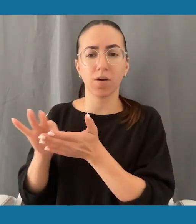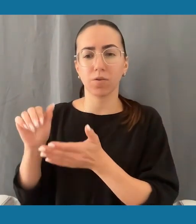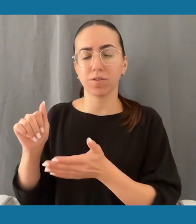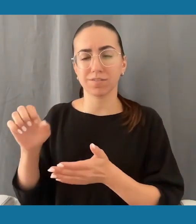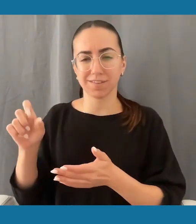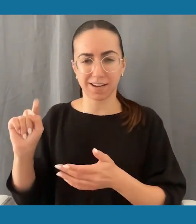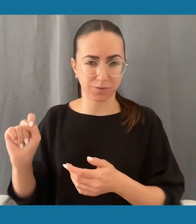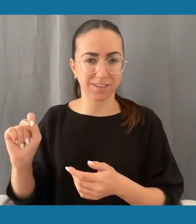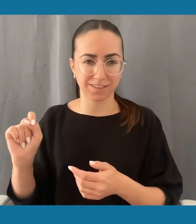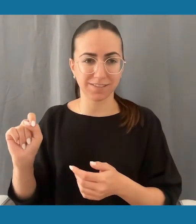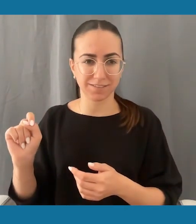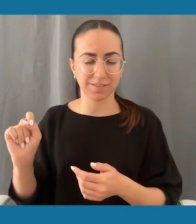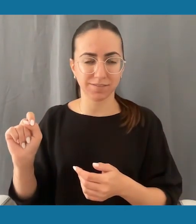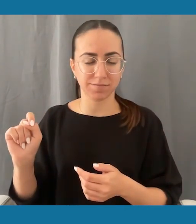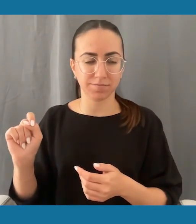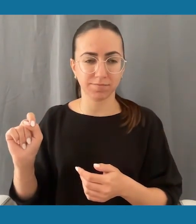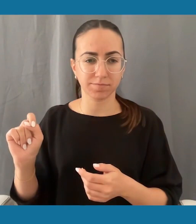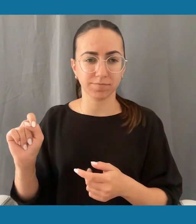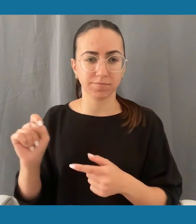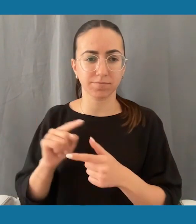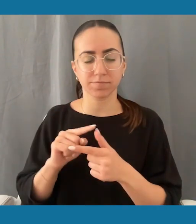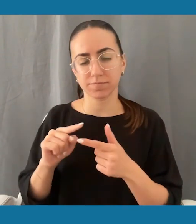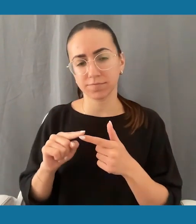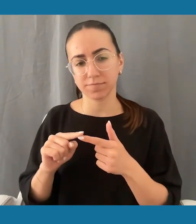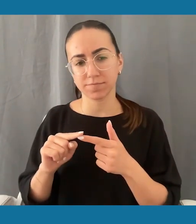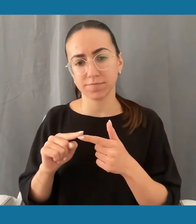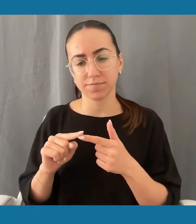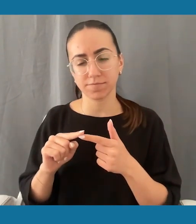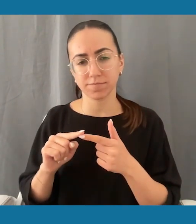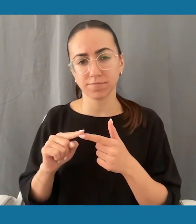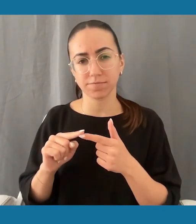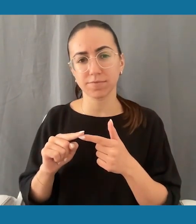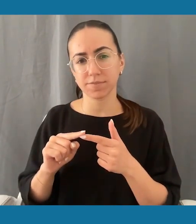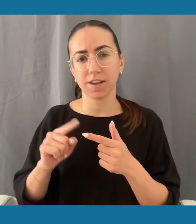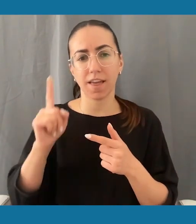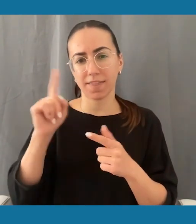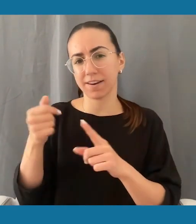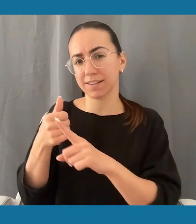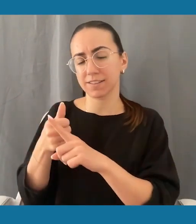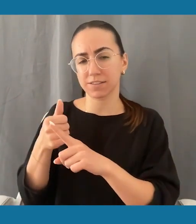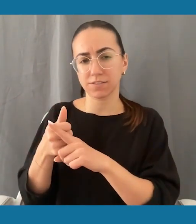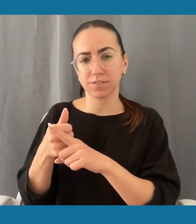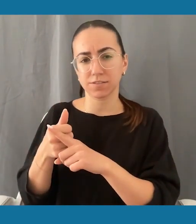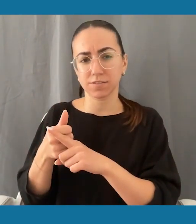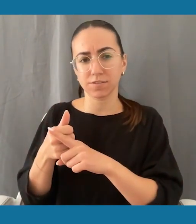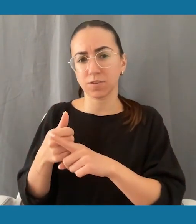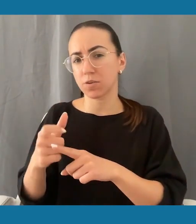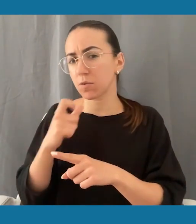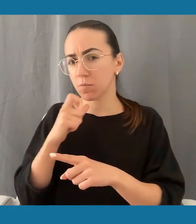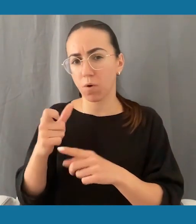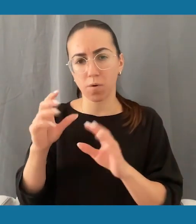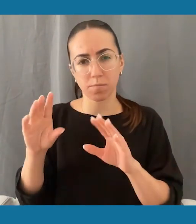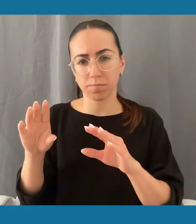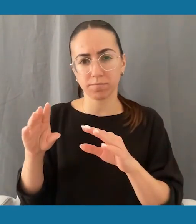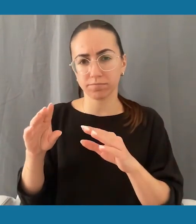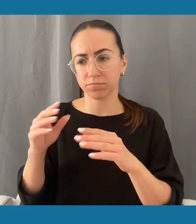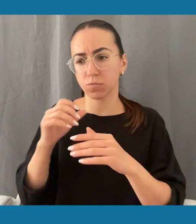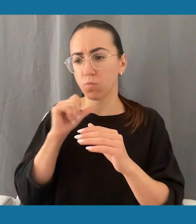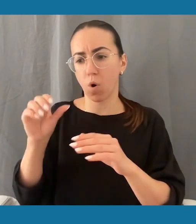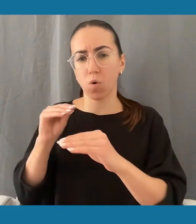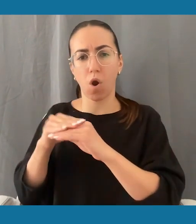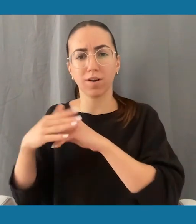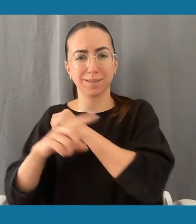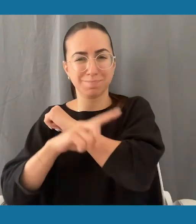the transfer of the assets into the trust itself will not result in the imposition of a